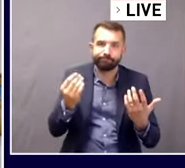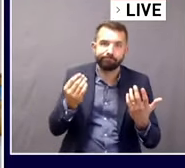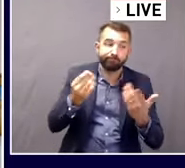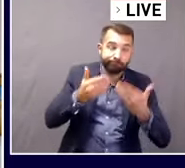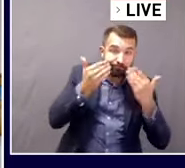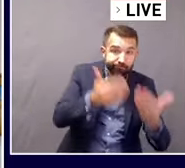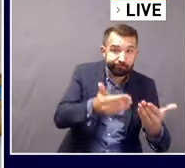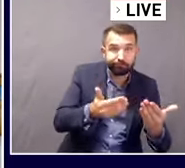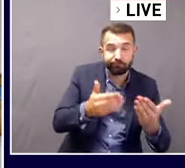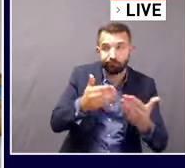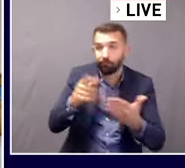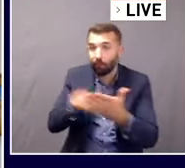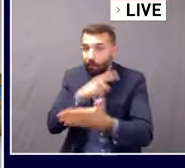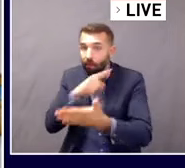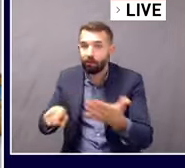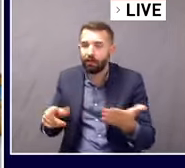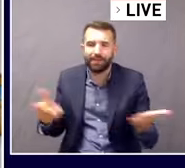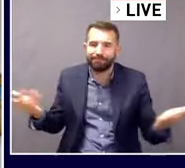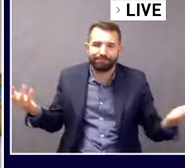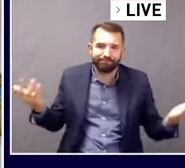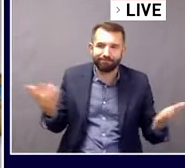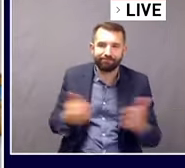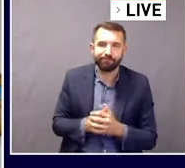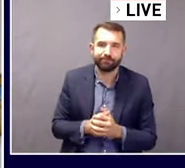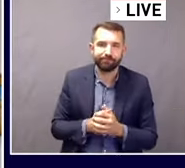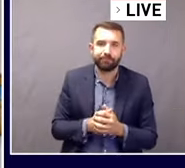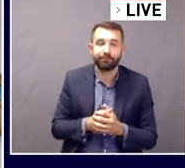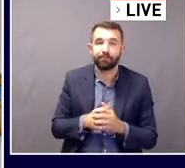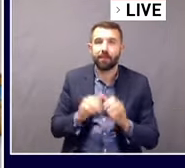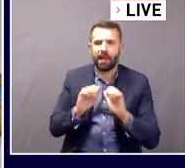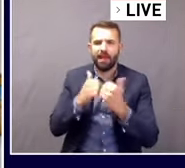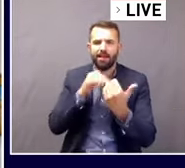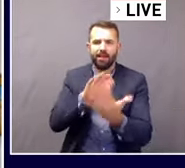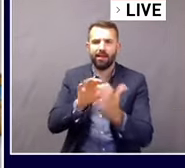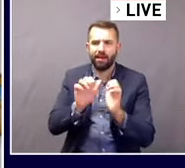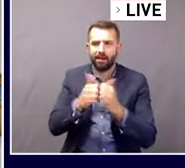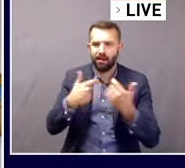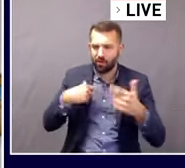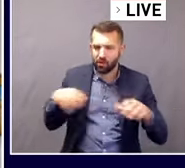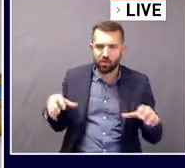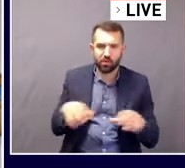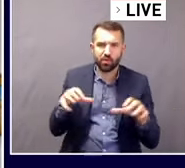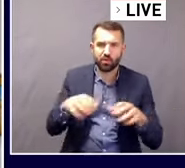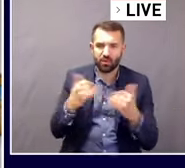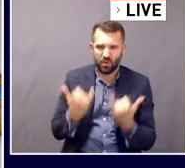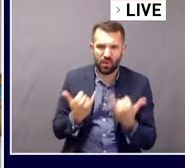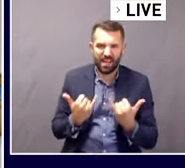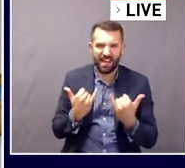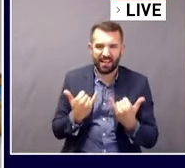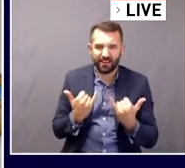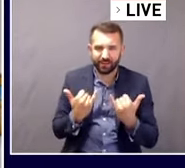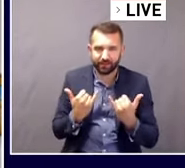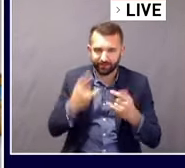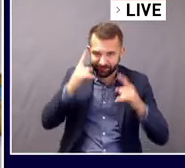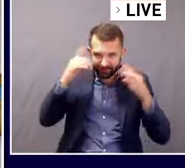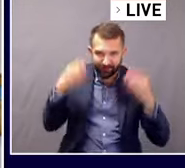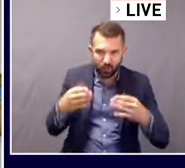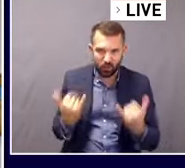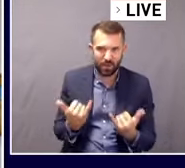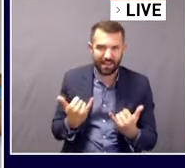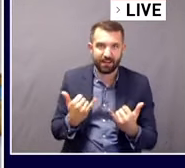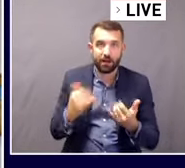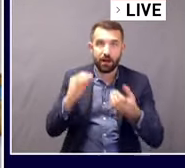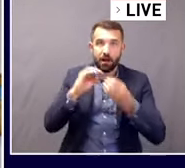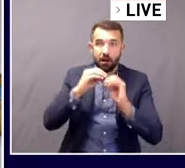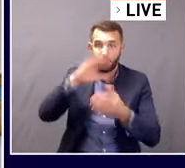happen, but rather how we can work together now to lay the groundwork for it to happen safely in 6